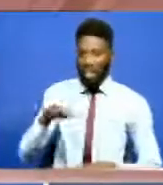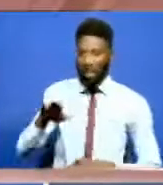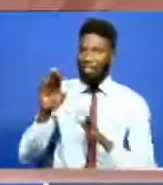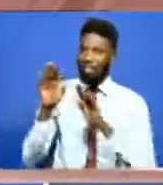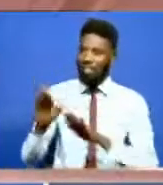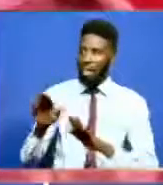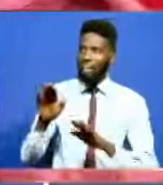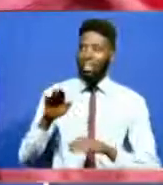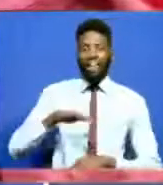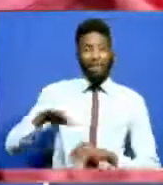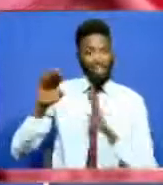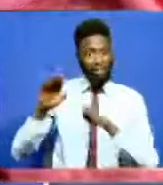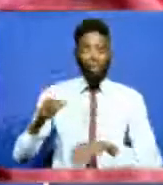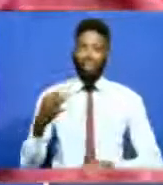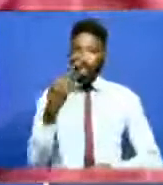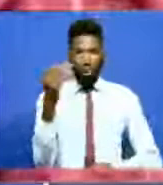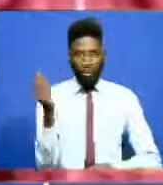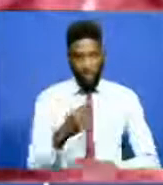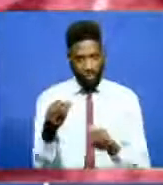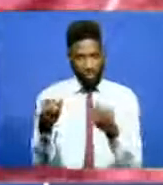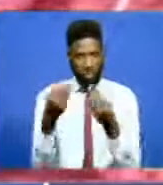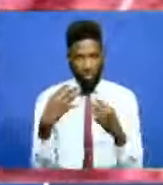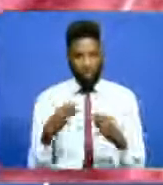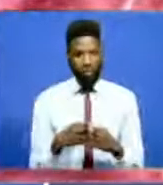But here's the city is a tap.